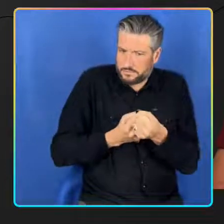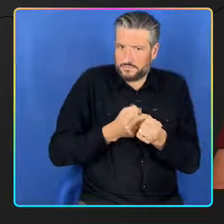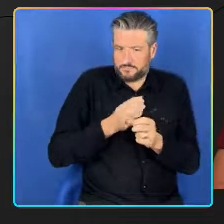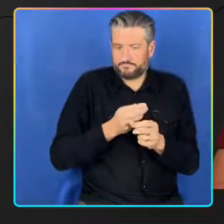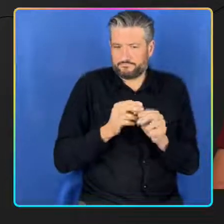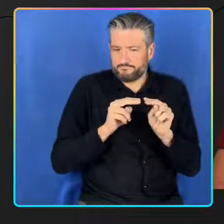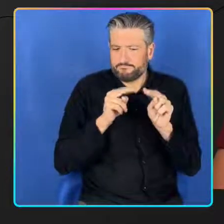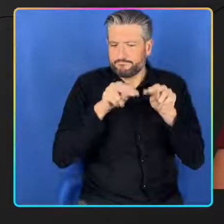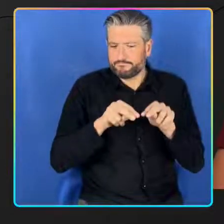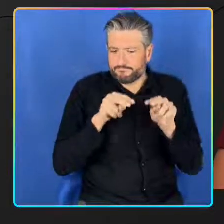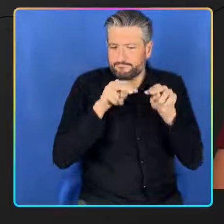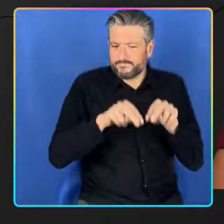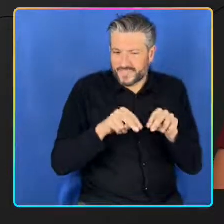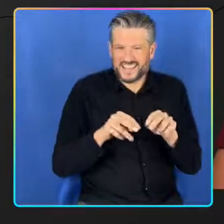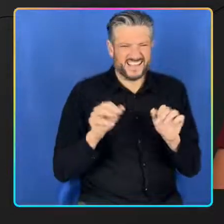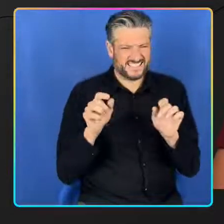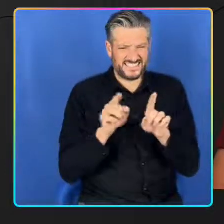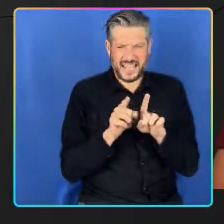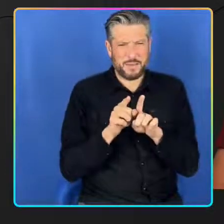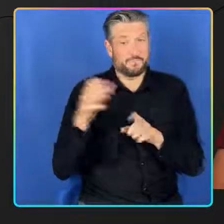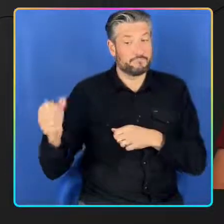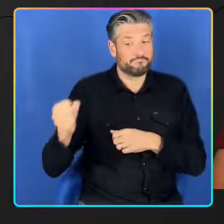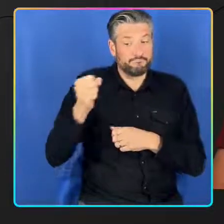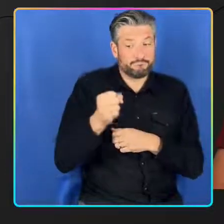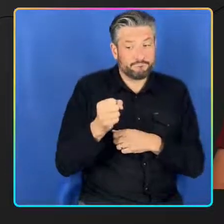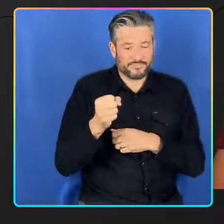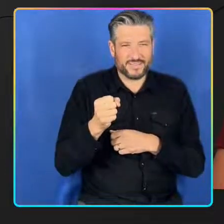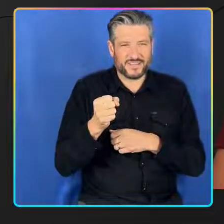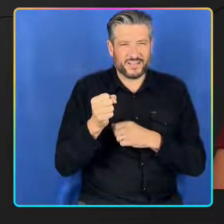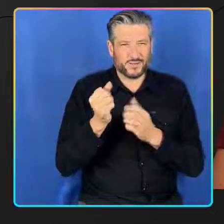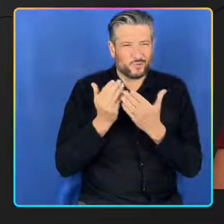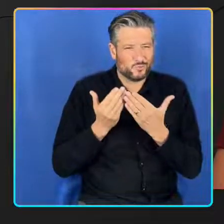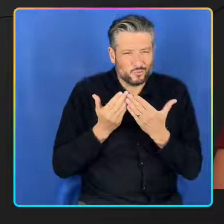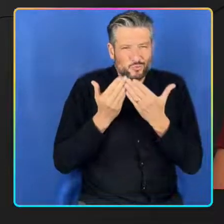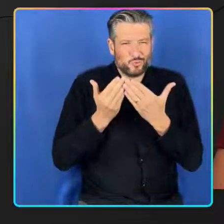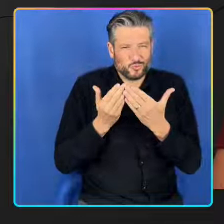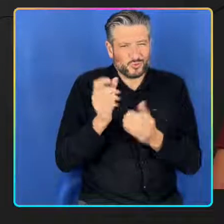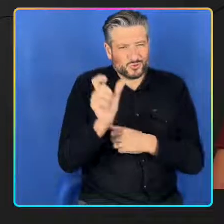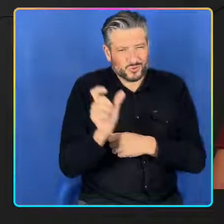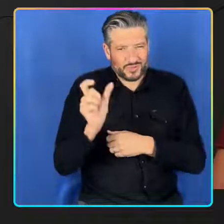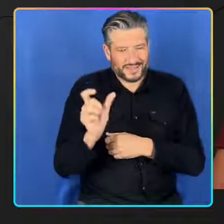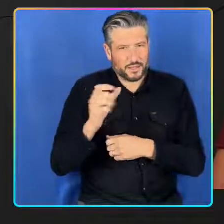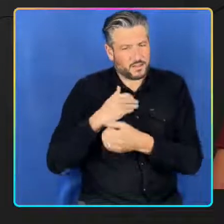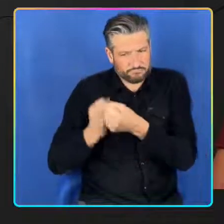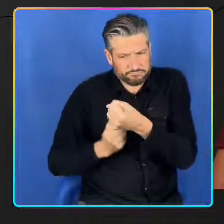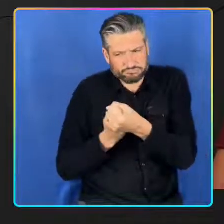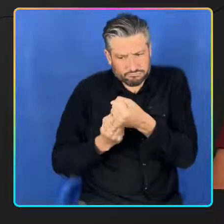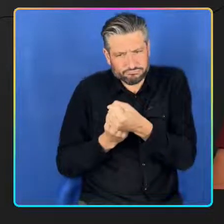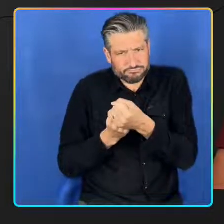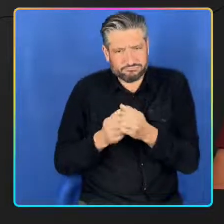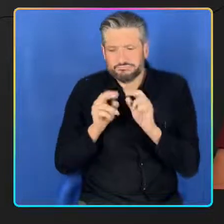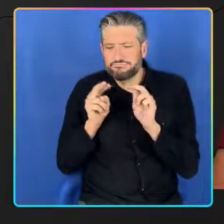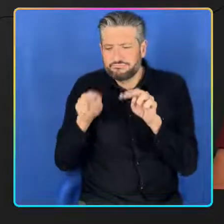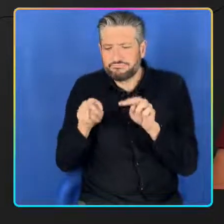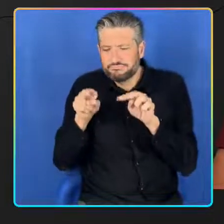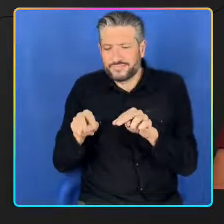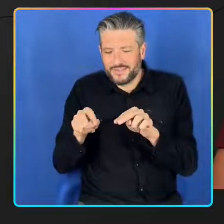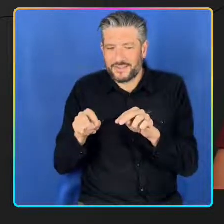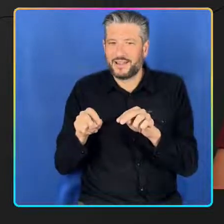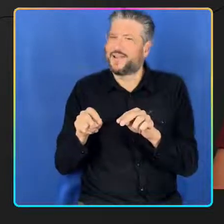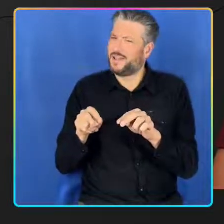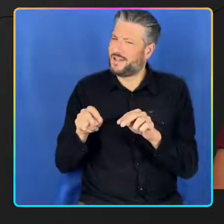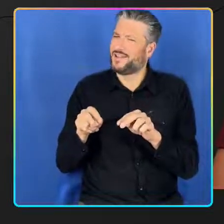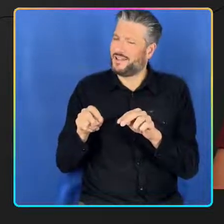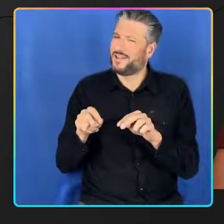interns doing a bunch of little tasks, you can use that as a force multiplier in order to do a whole bunch of work with much fewer people